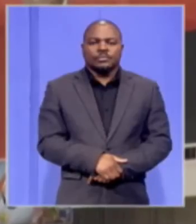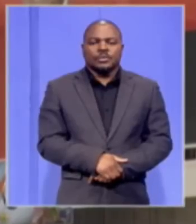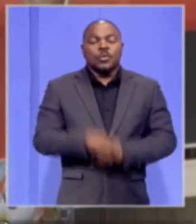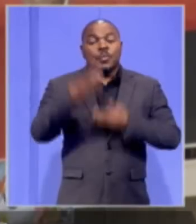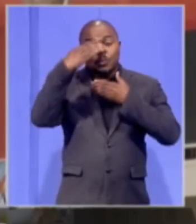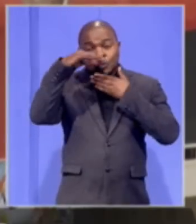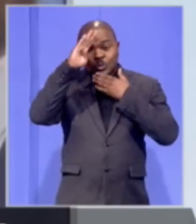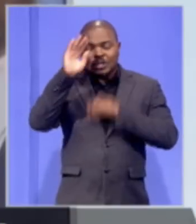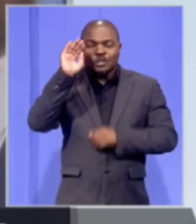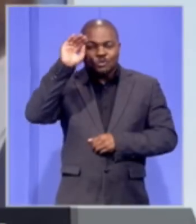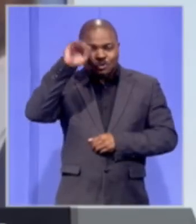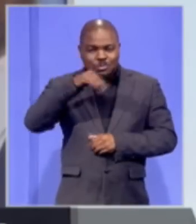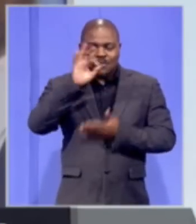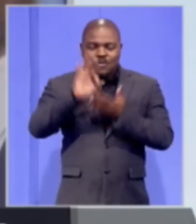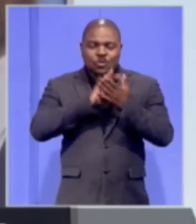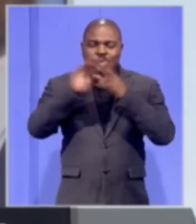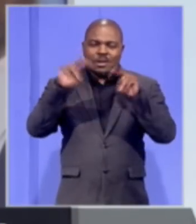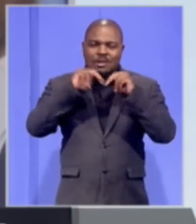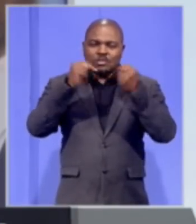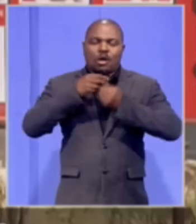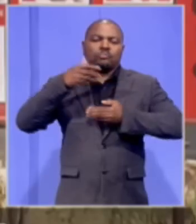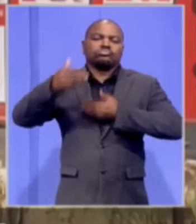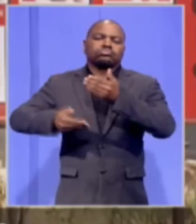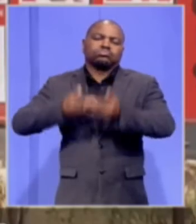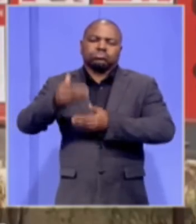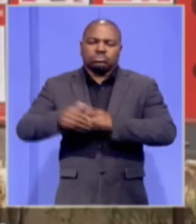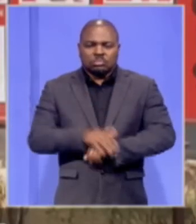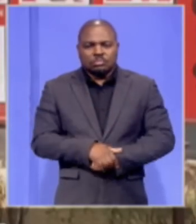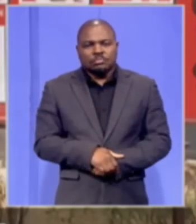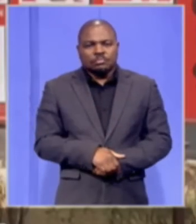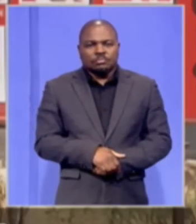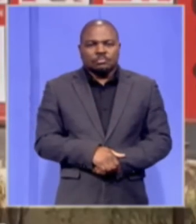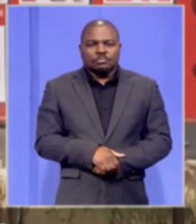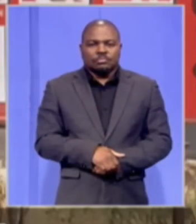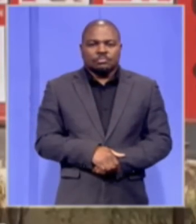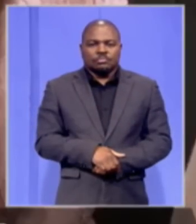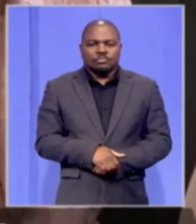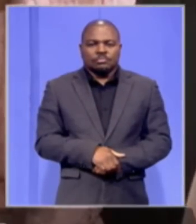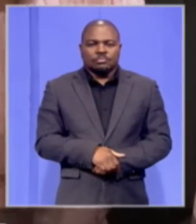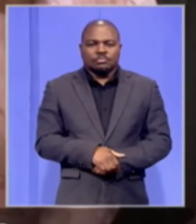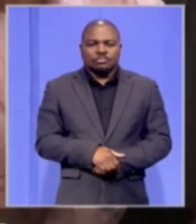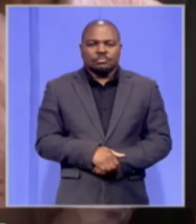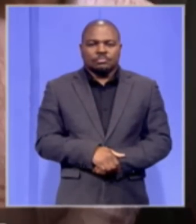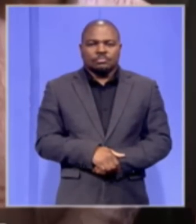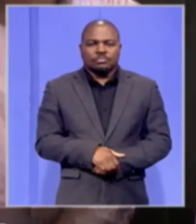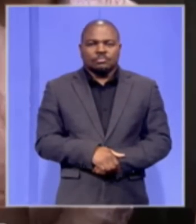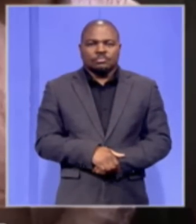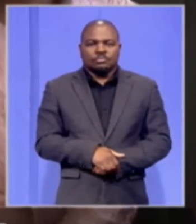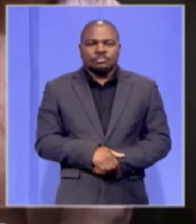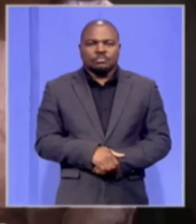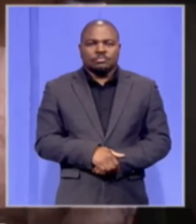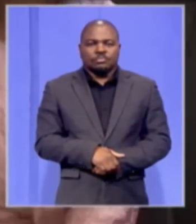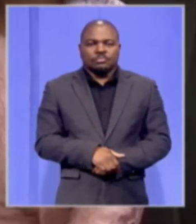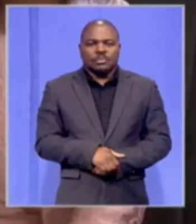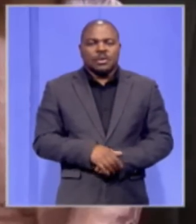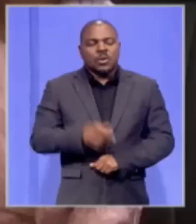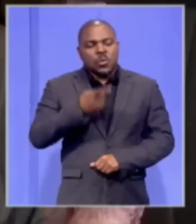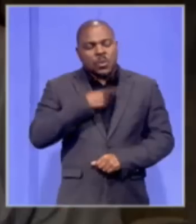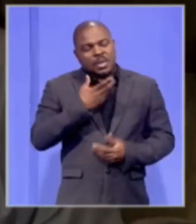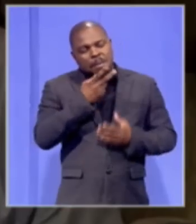Botswana e leba dikgethong tse akaretsang naha ya Botswana e kena dikgethong hosane hosang. Working on